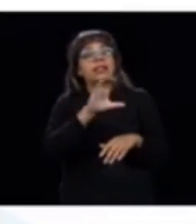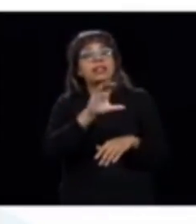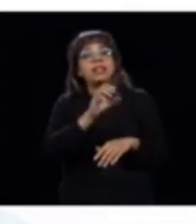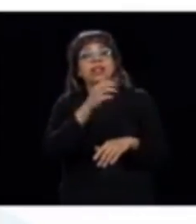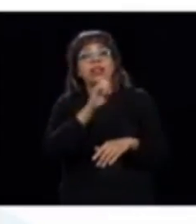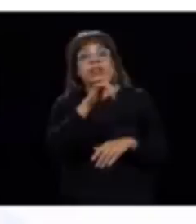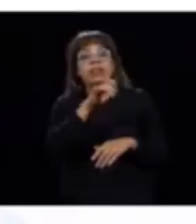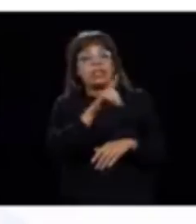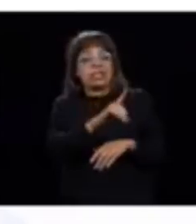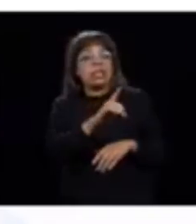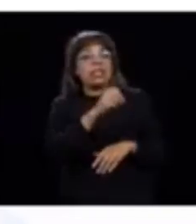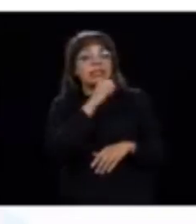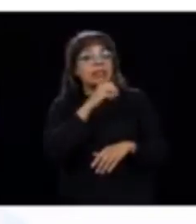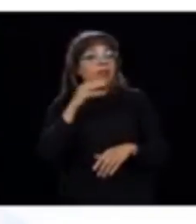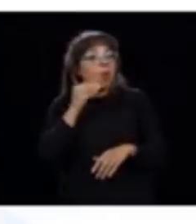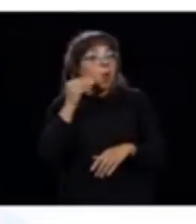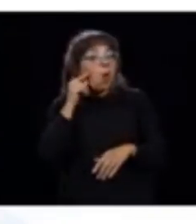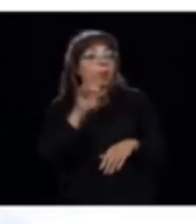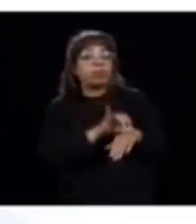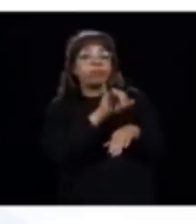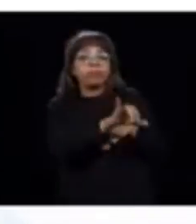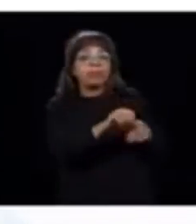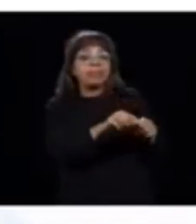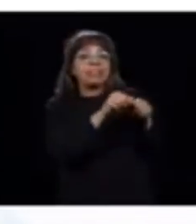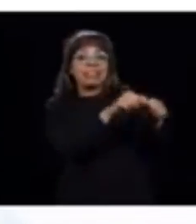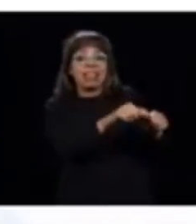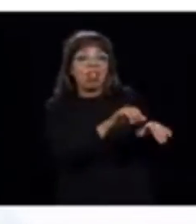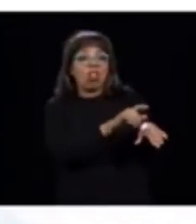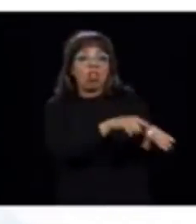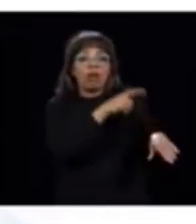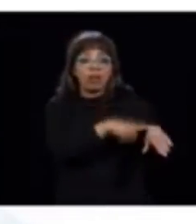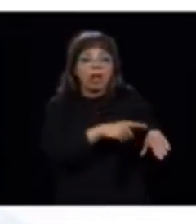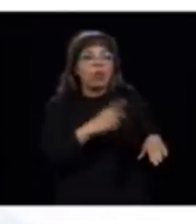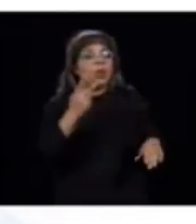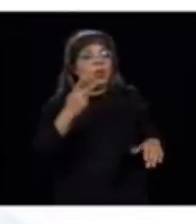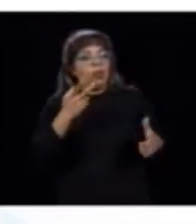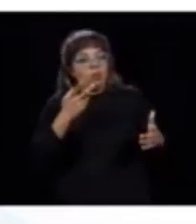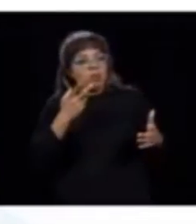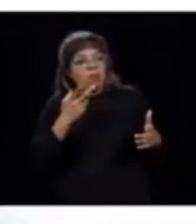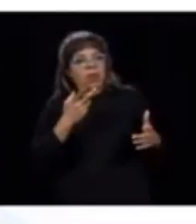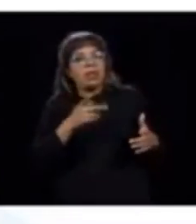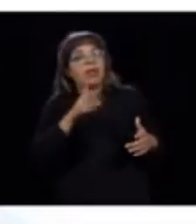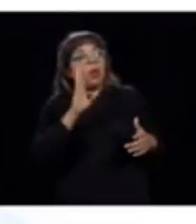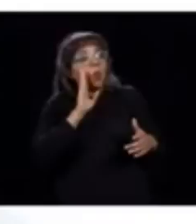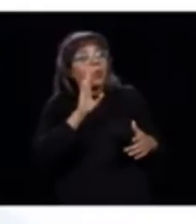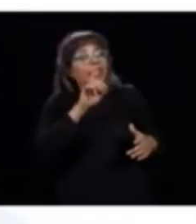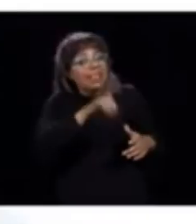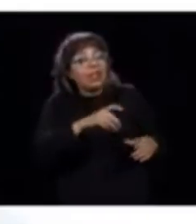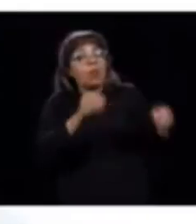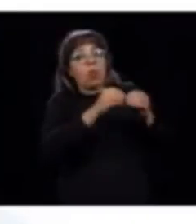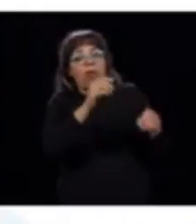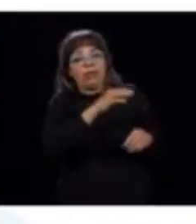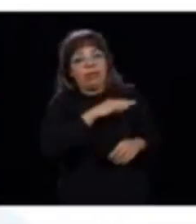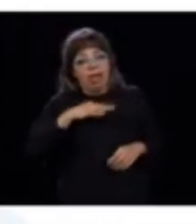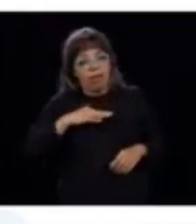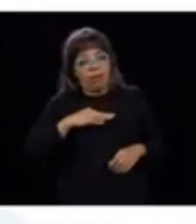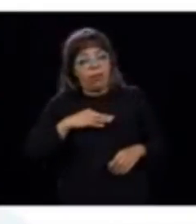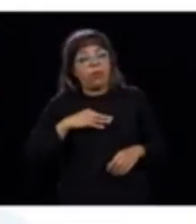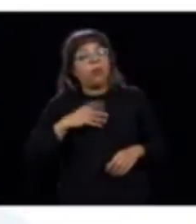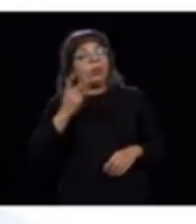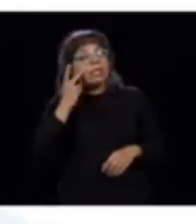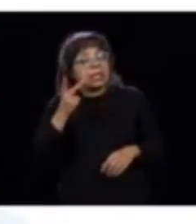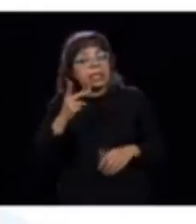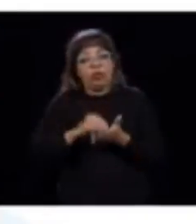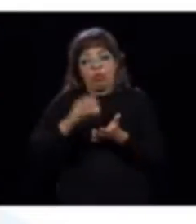more staff and we see that we've mentioned today there are workers, there are students, even les entreprises